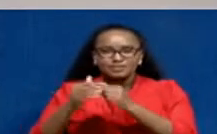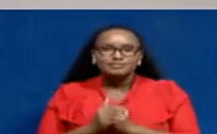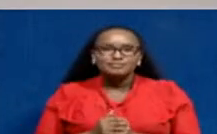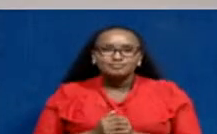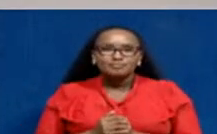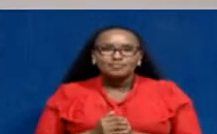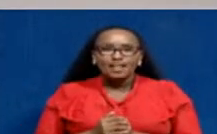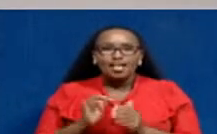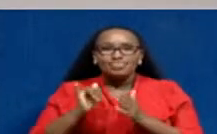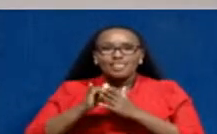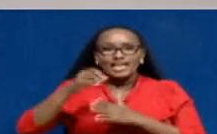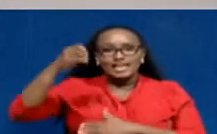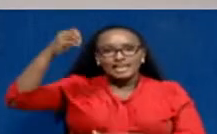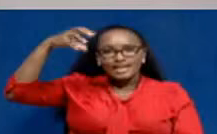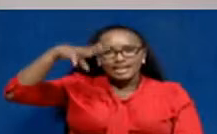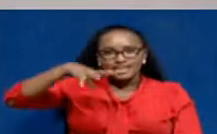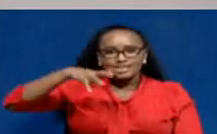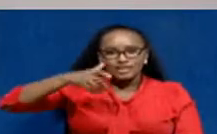The light